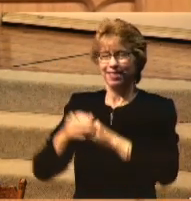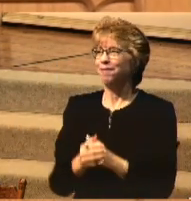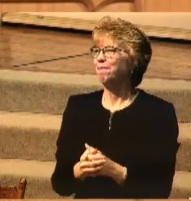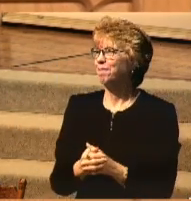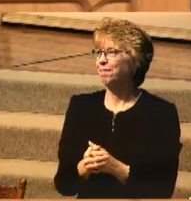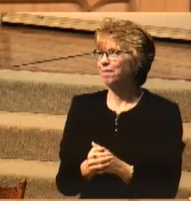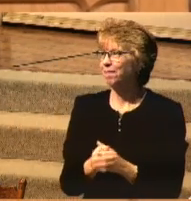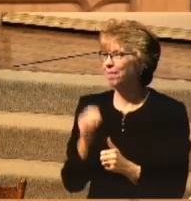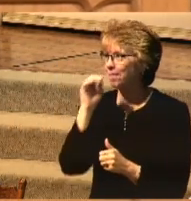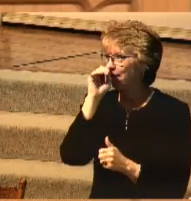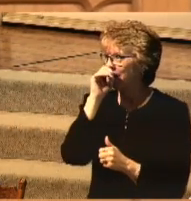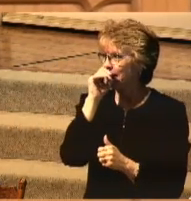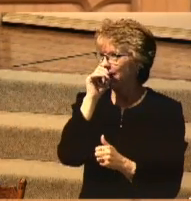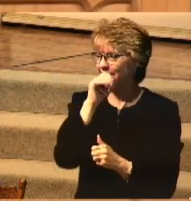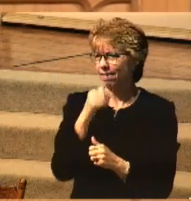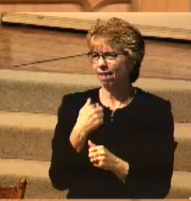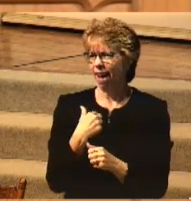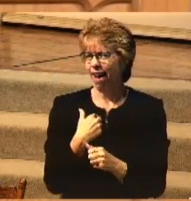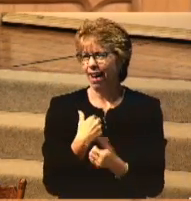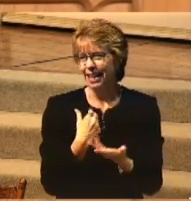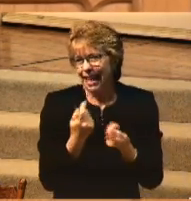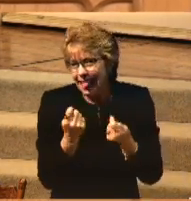I have a little taste of that